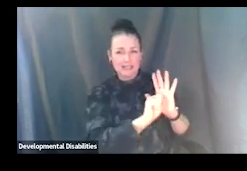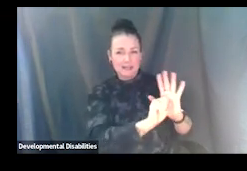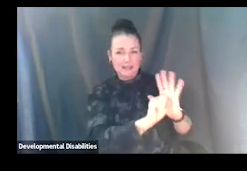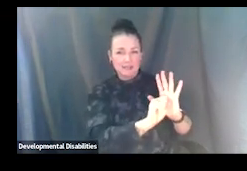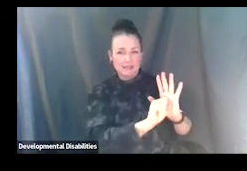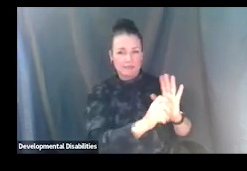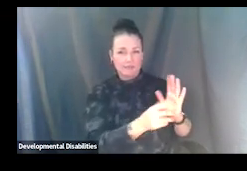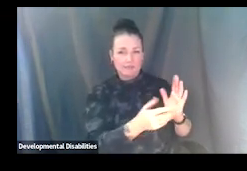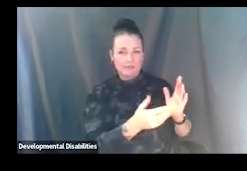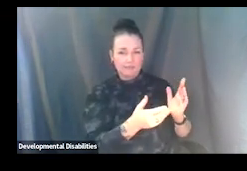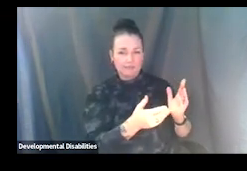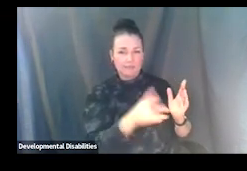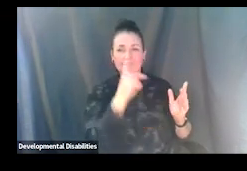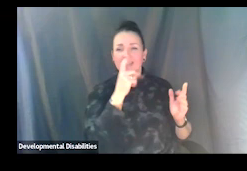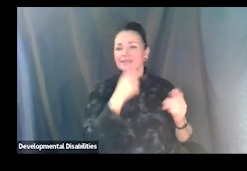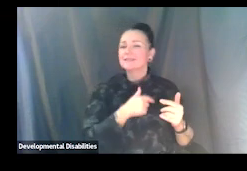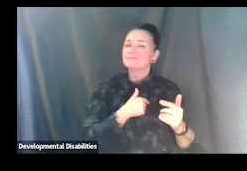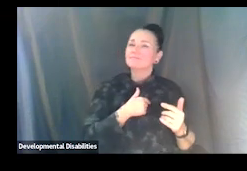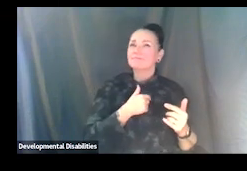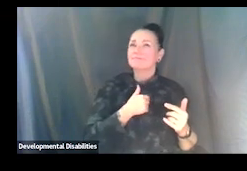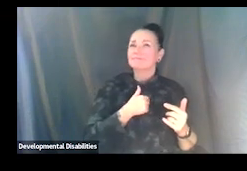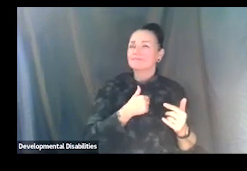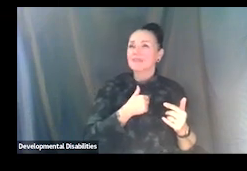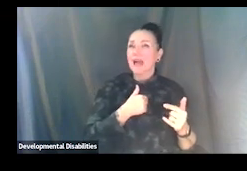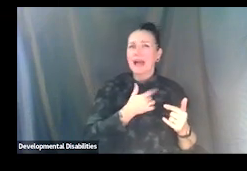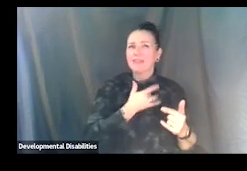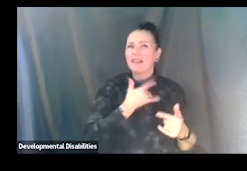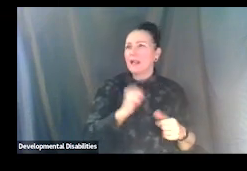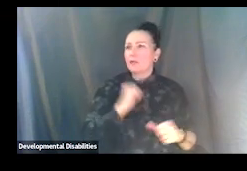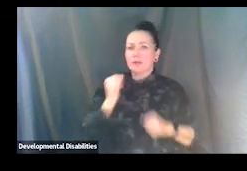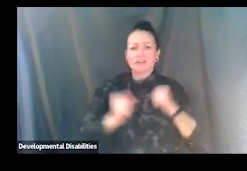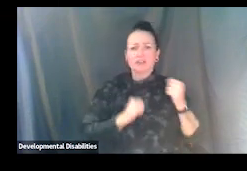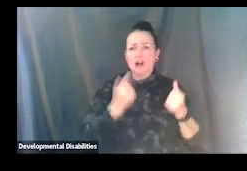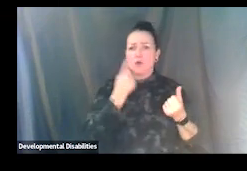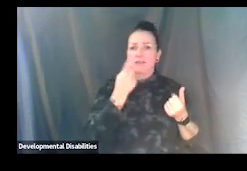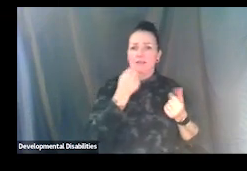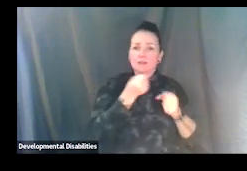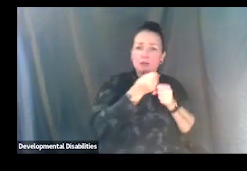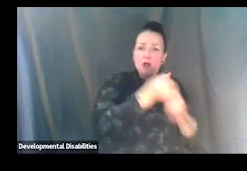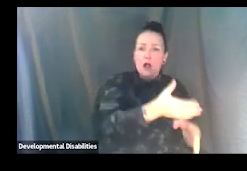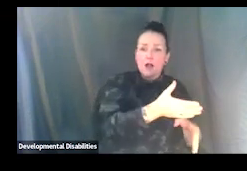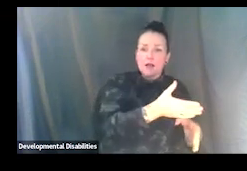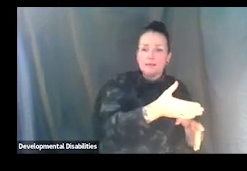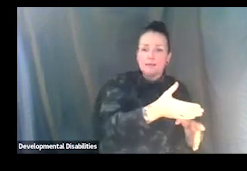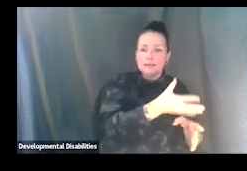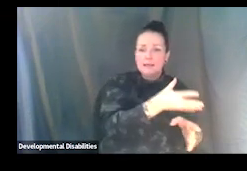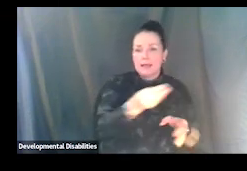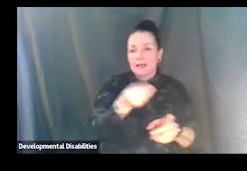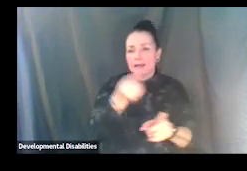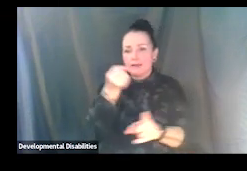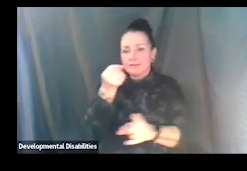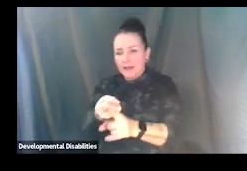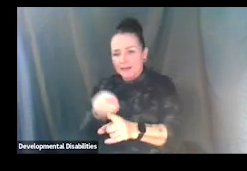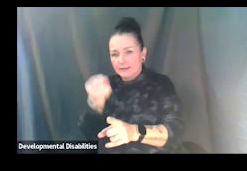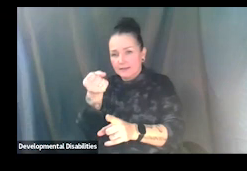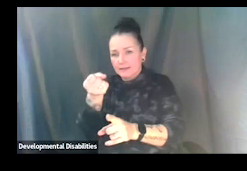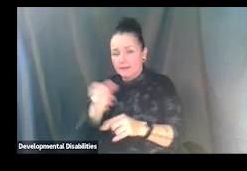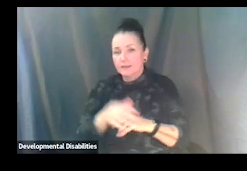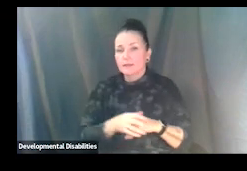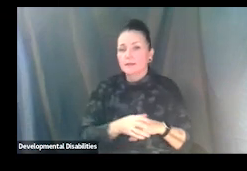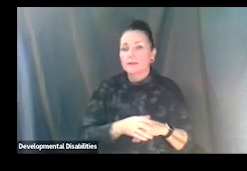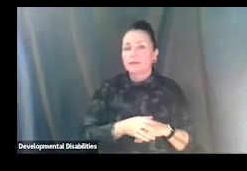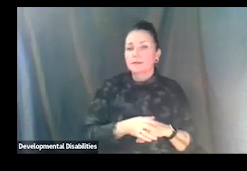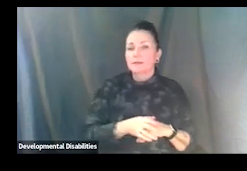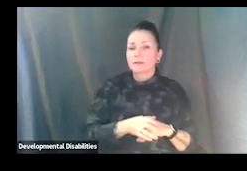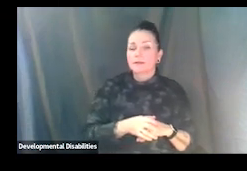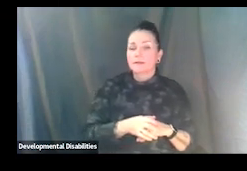by something. So, for example, some people with ADHD, aggression is just